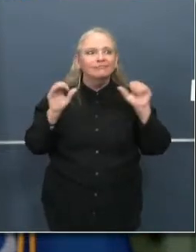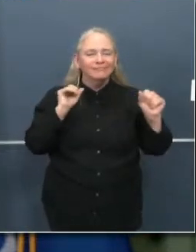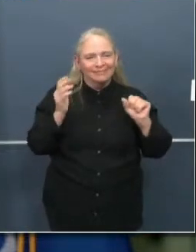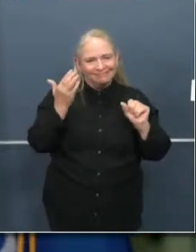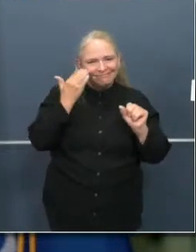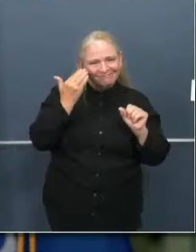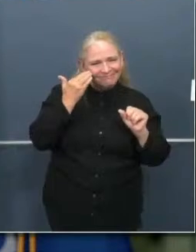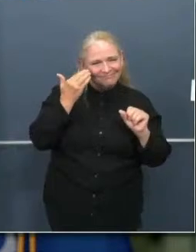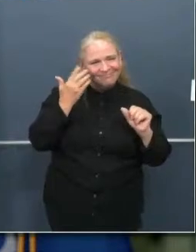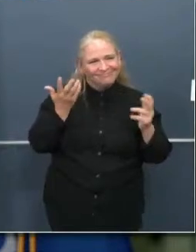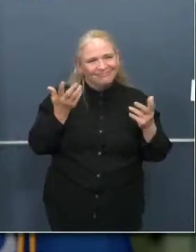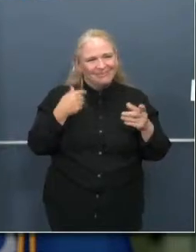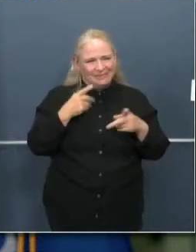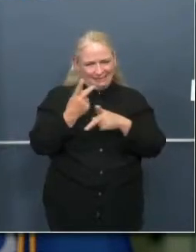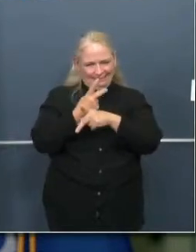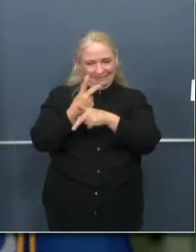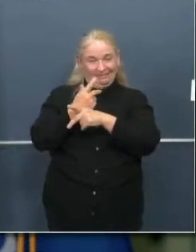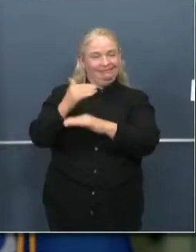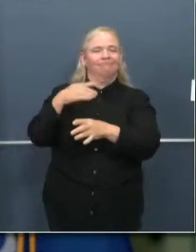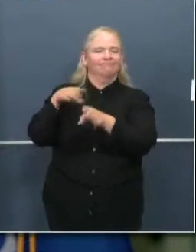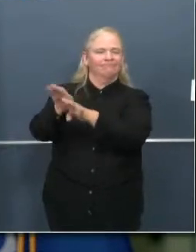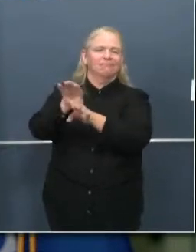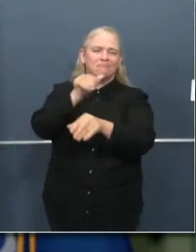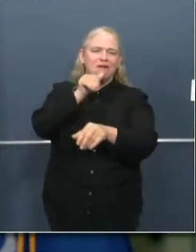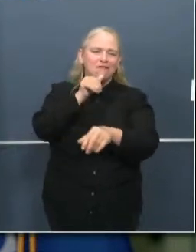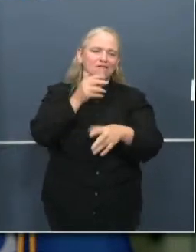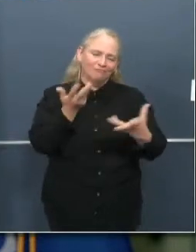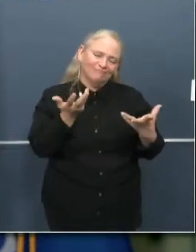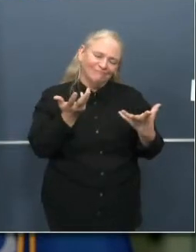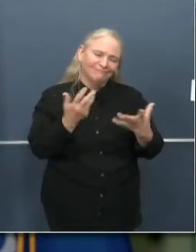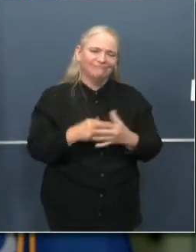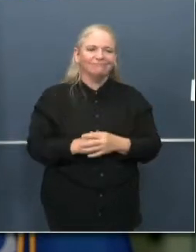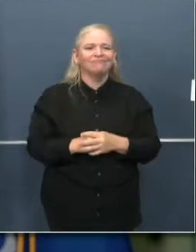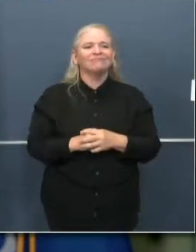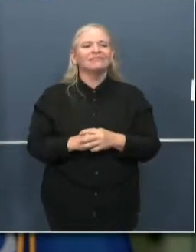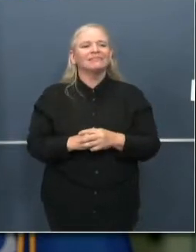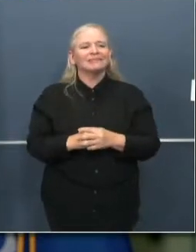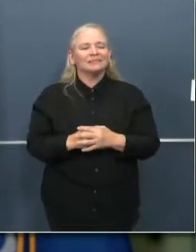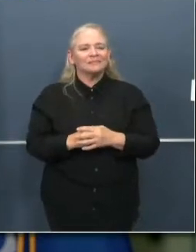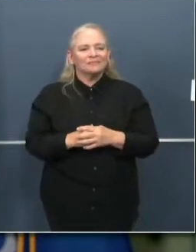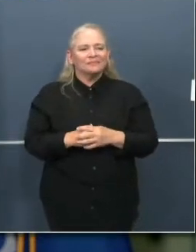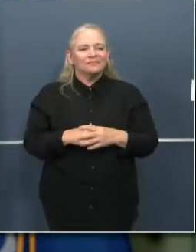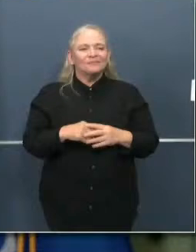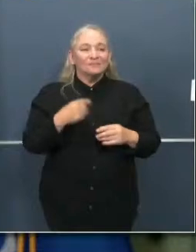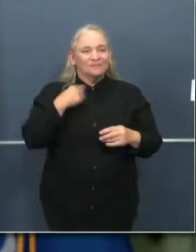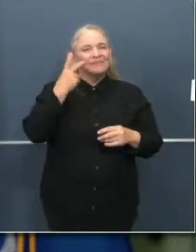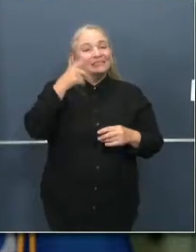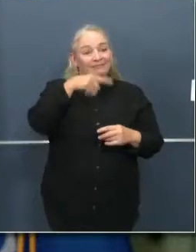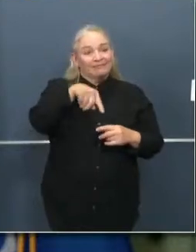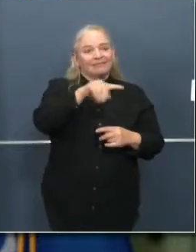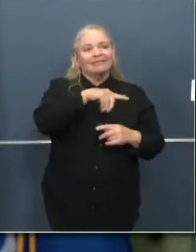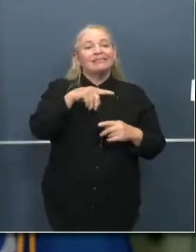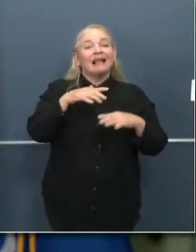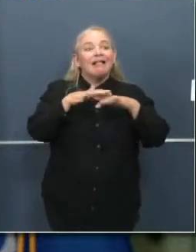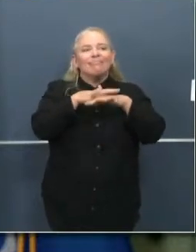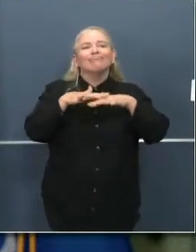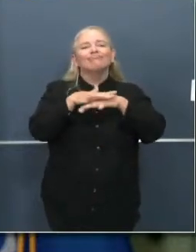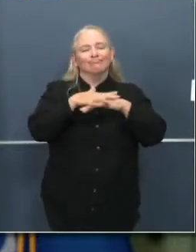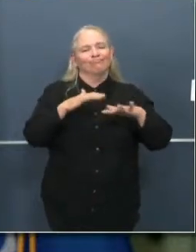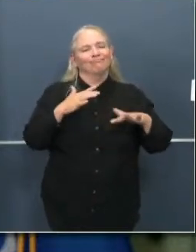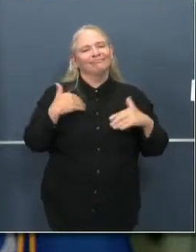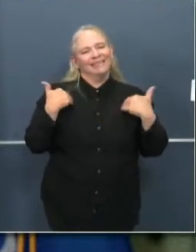spread. And so we just cannot impress upon people, regardless of their time of life, to have a state of mind,